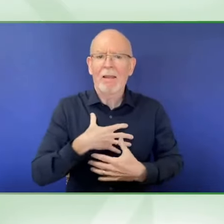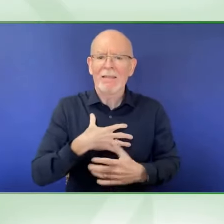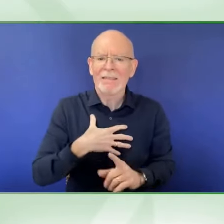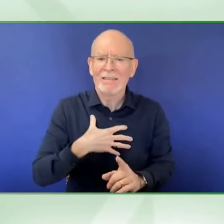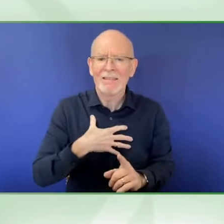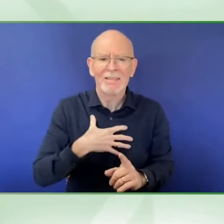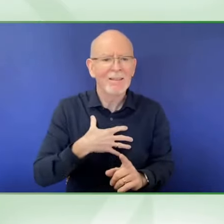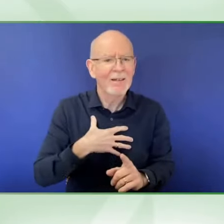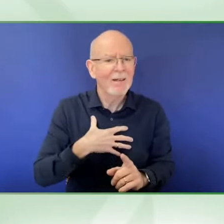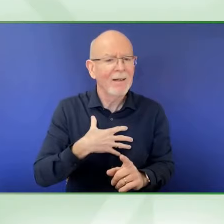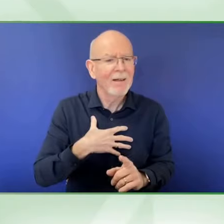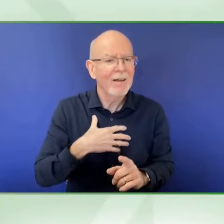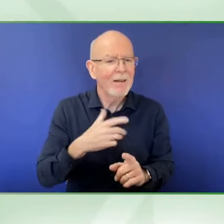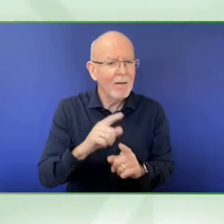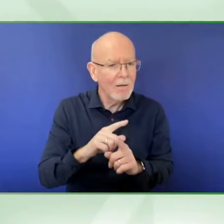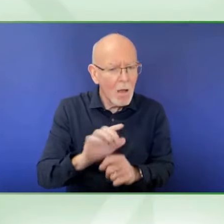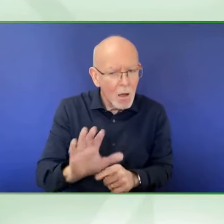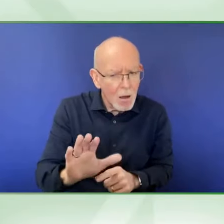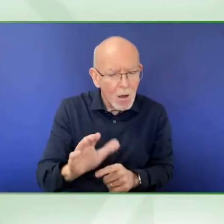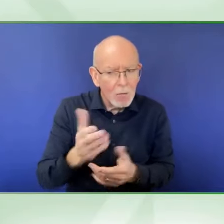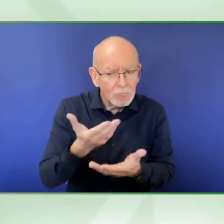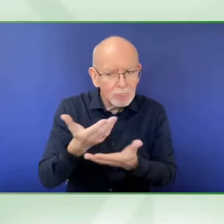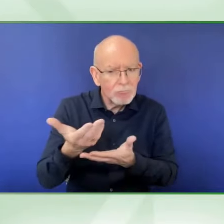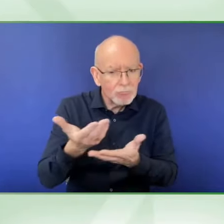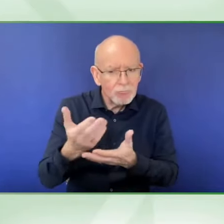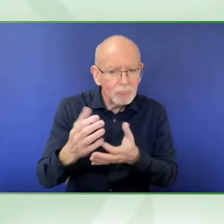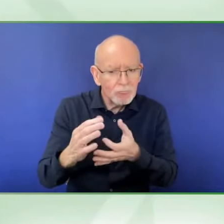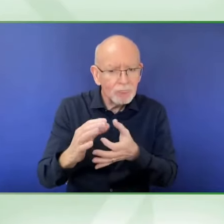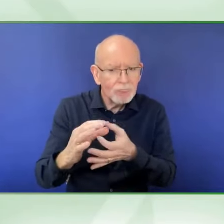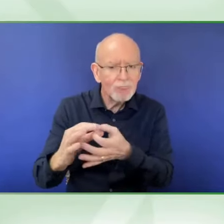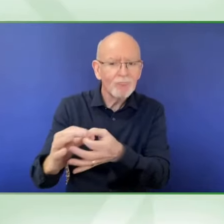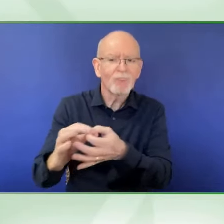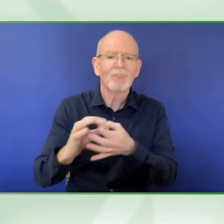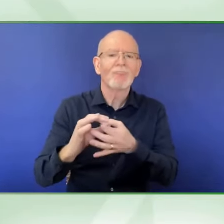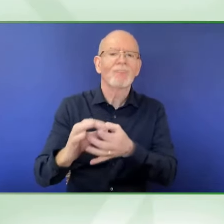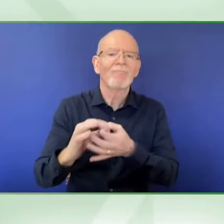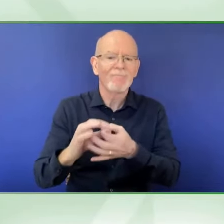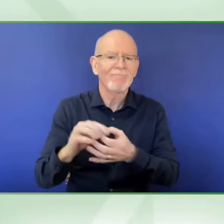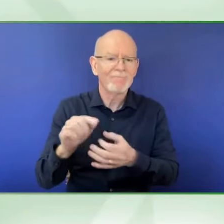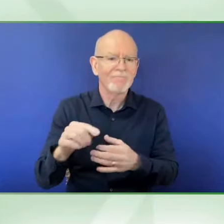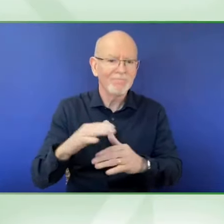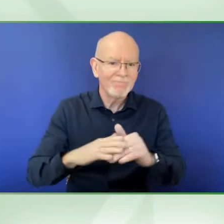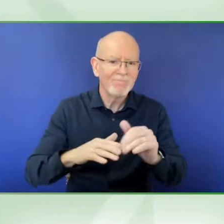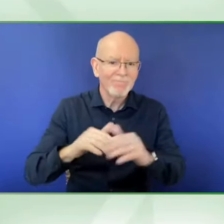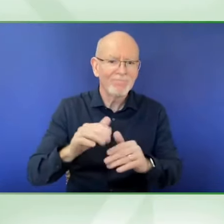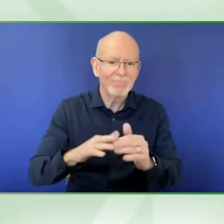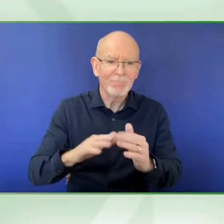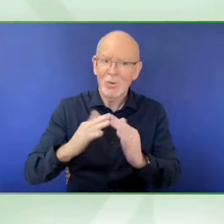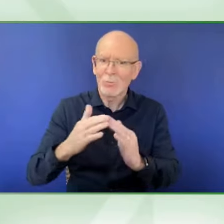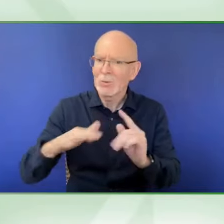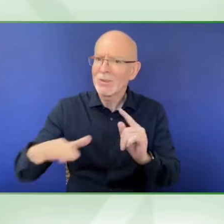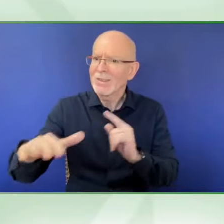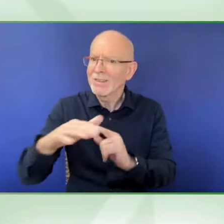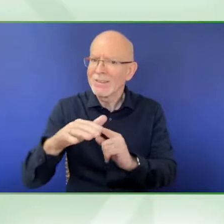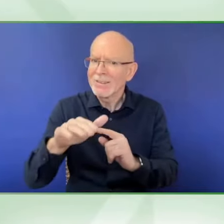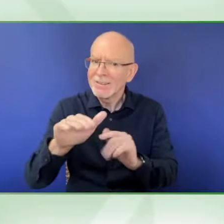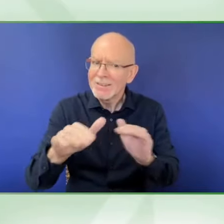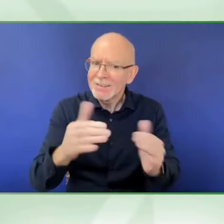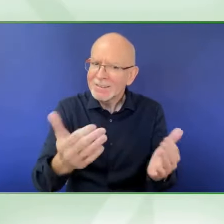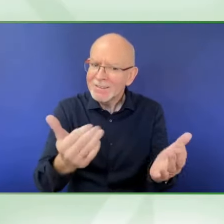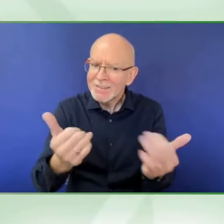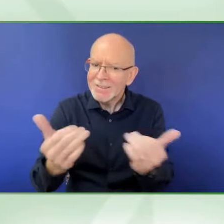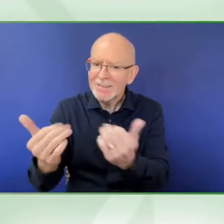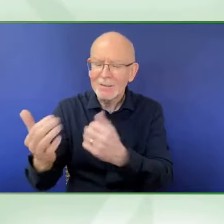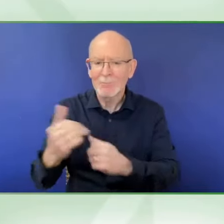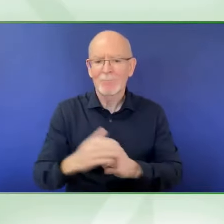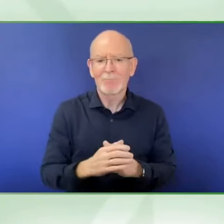a challenge. I'm happy to say that we've been succeeding lately in that challenge. We have a very nice group of